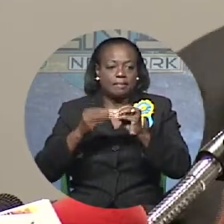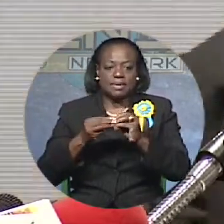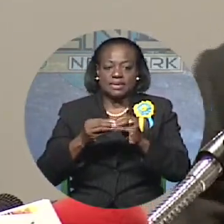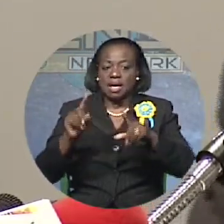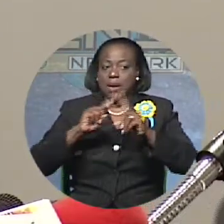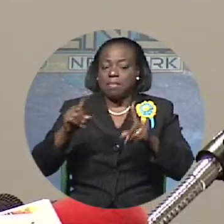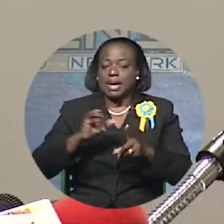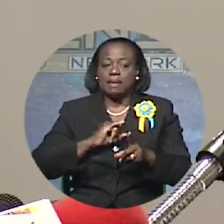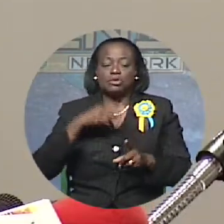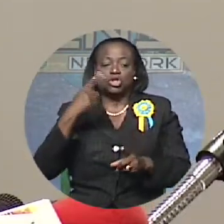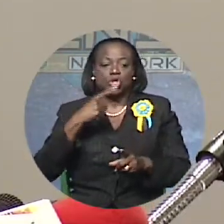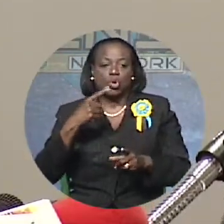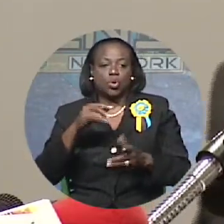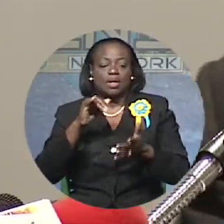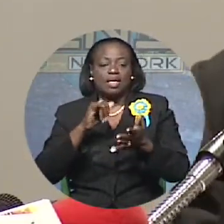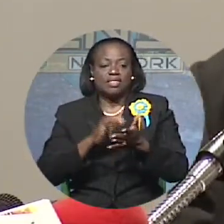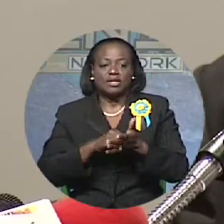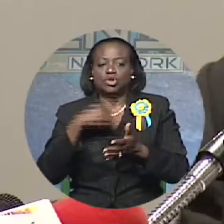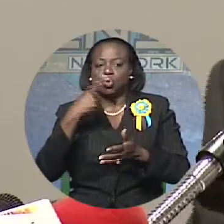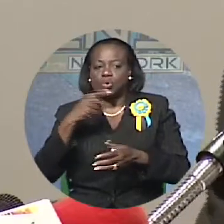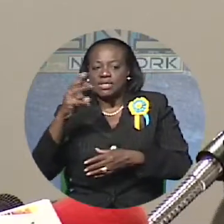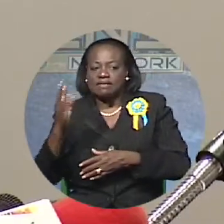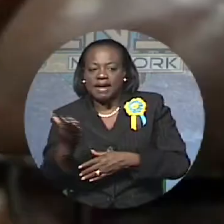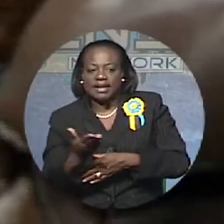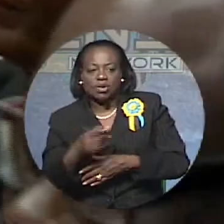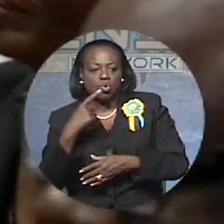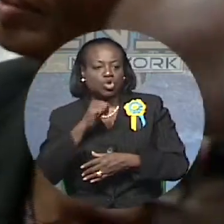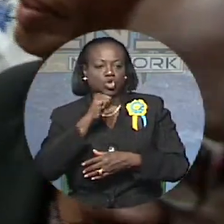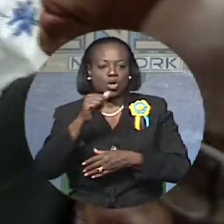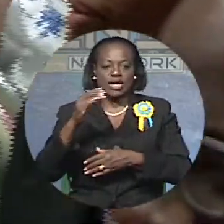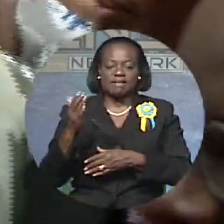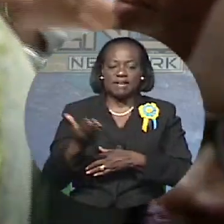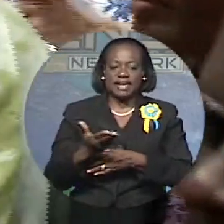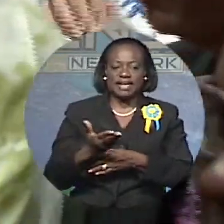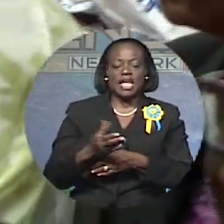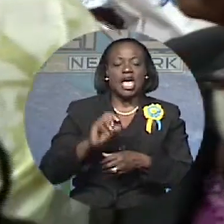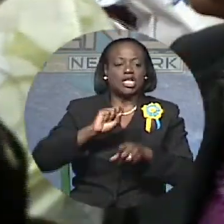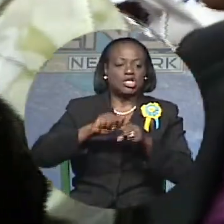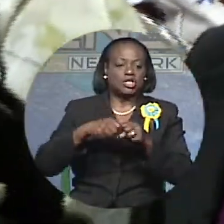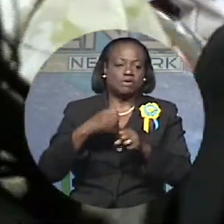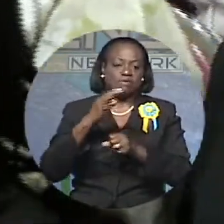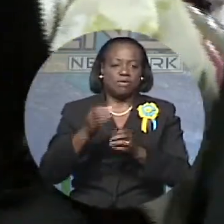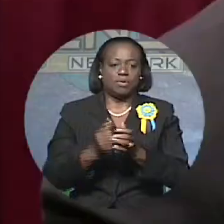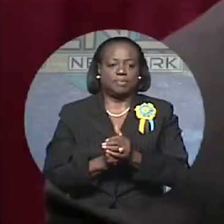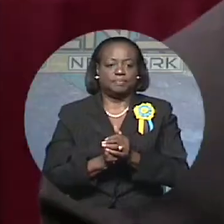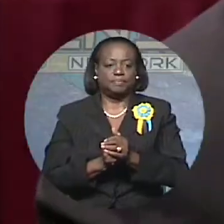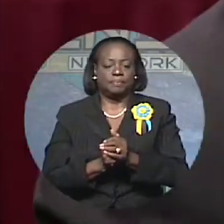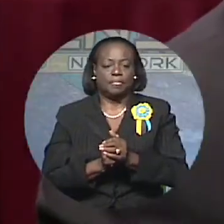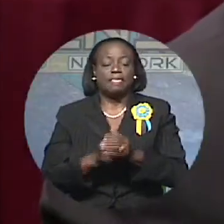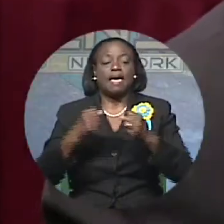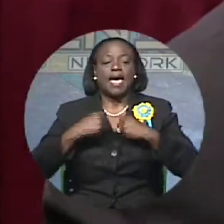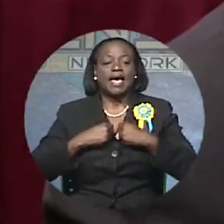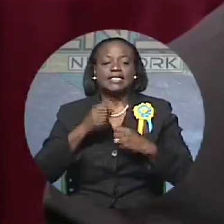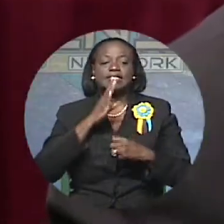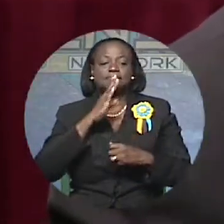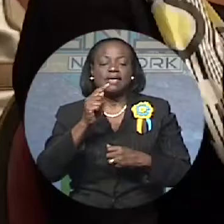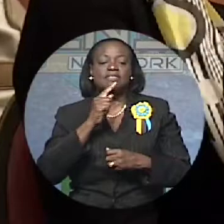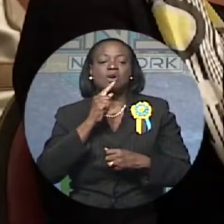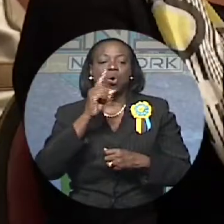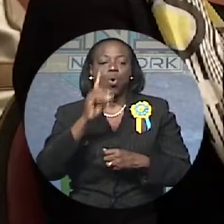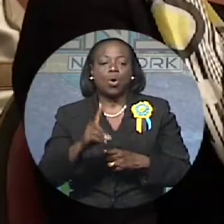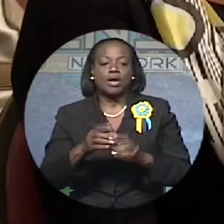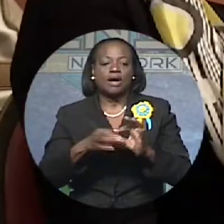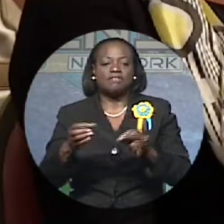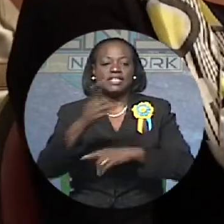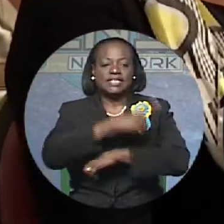sorts of limitations on who's invited and who's not invited, and so forth and so on, has been the order of the day. Bring only